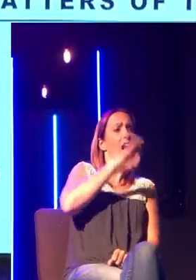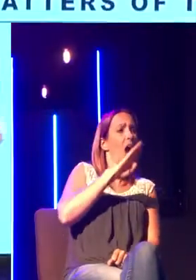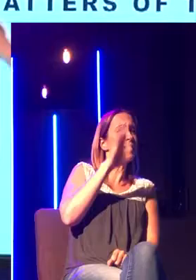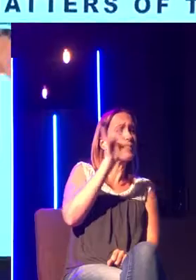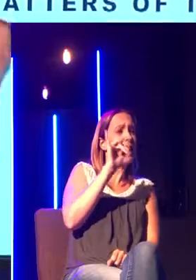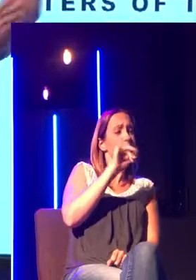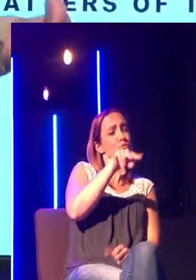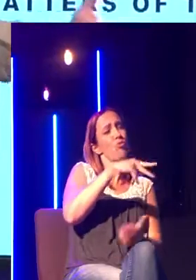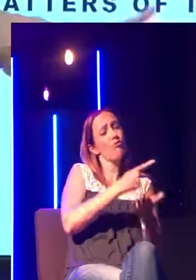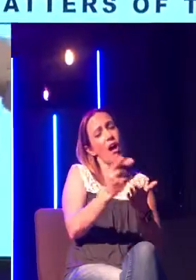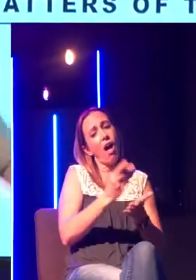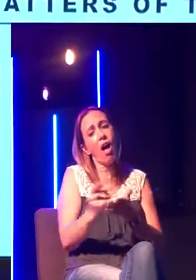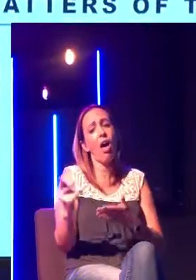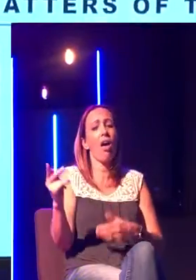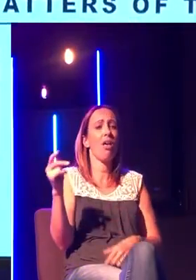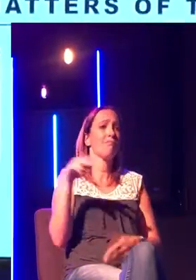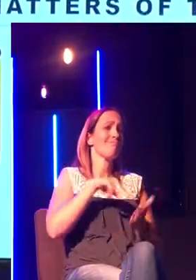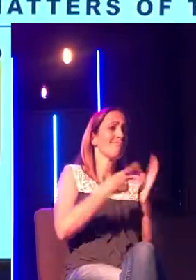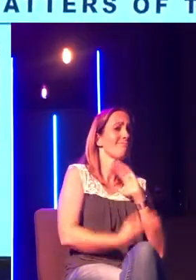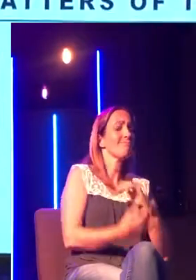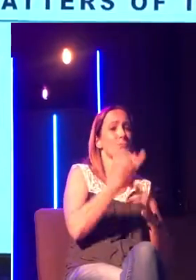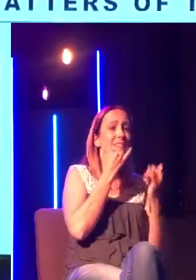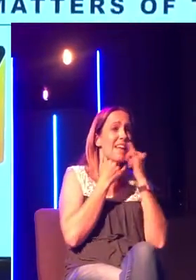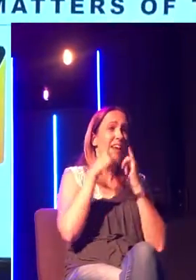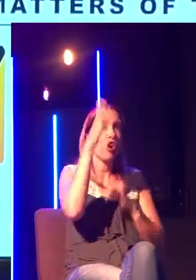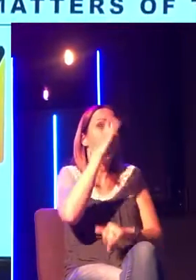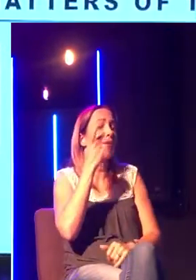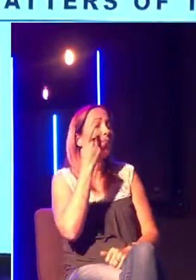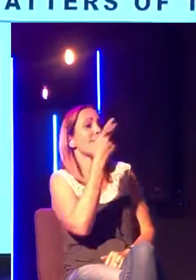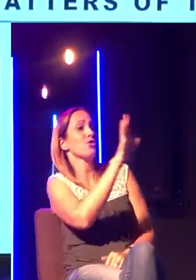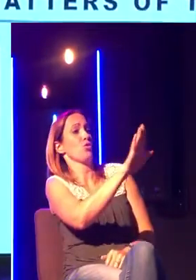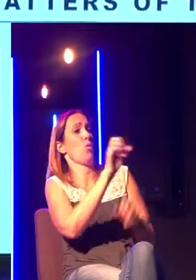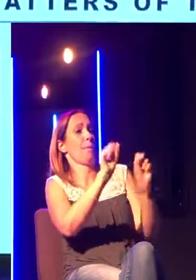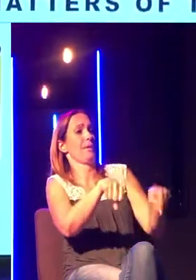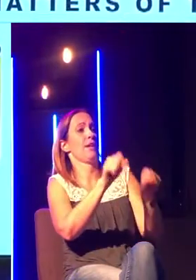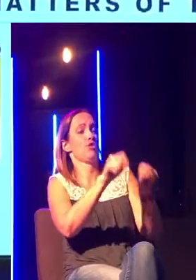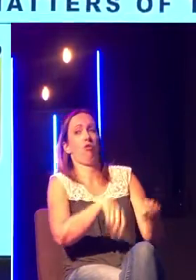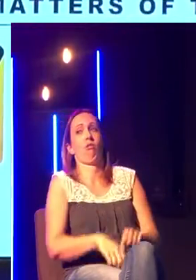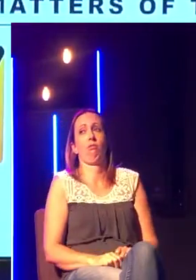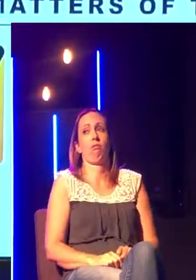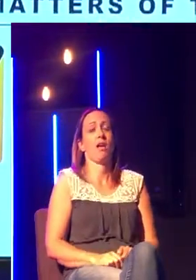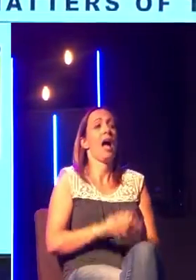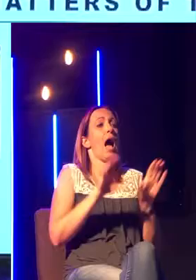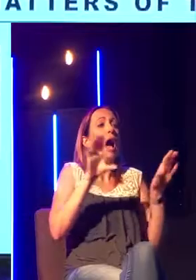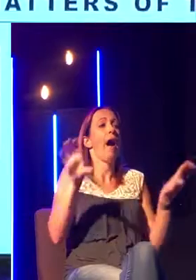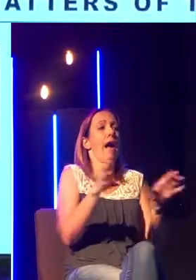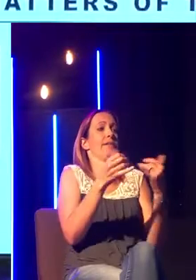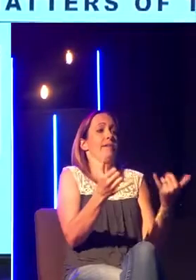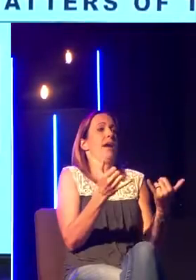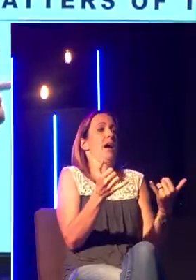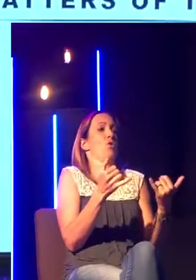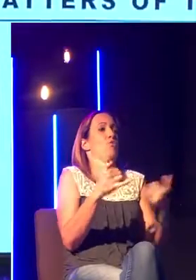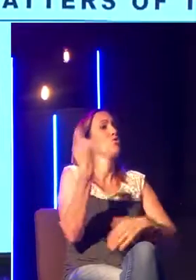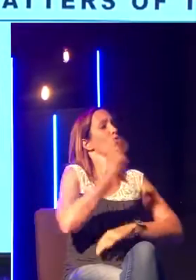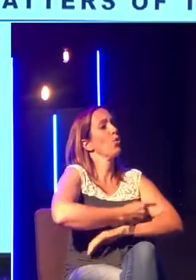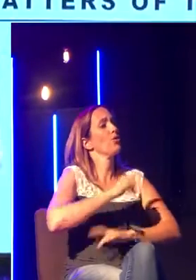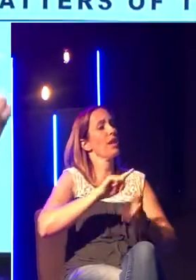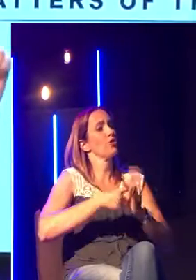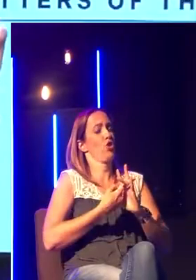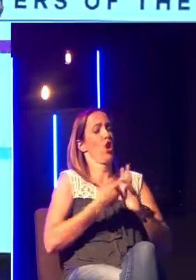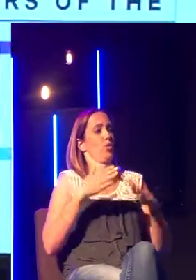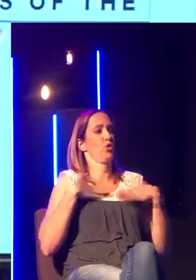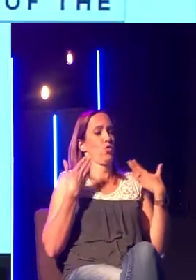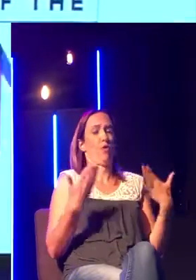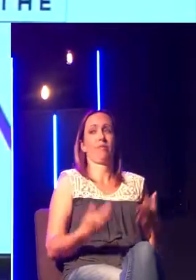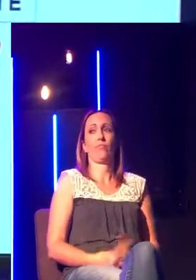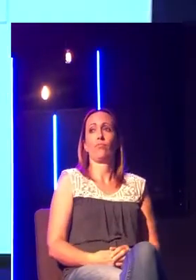fall and you make mistakes, is seeing your potential? Act now. Start your day with joy and end your day with joy. If